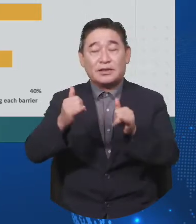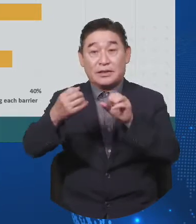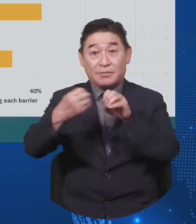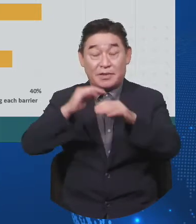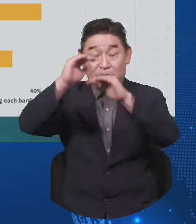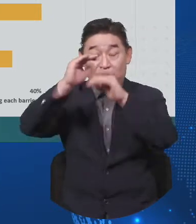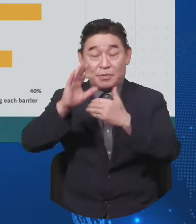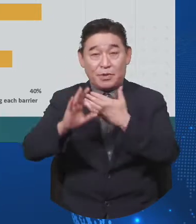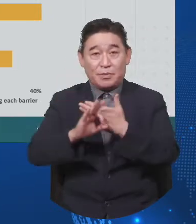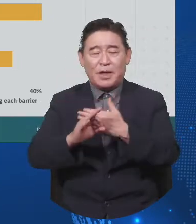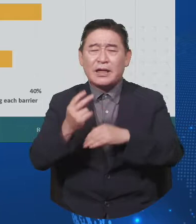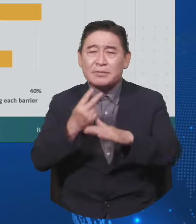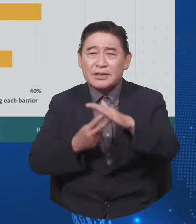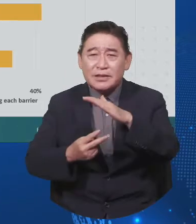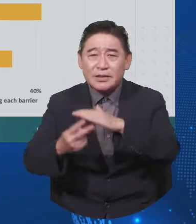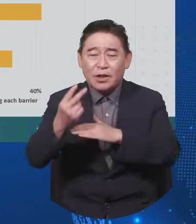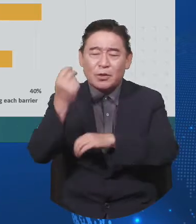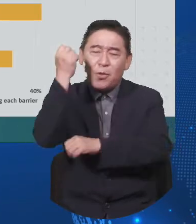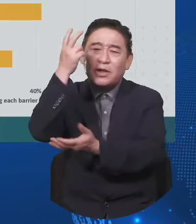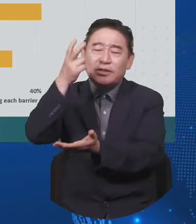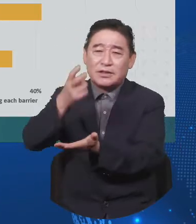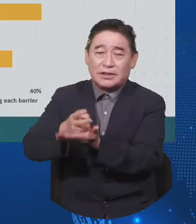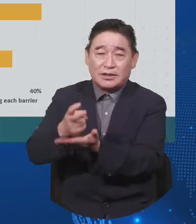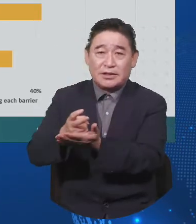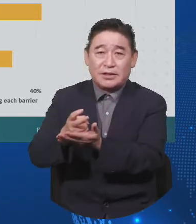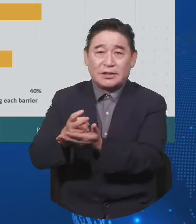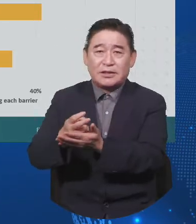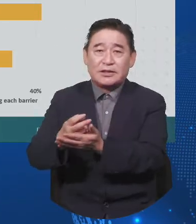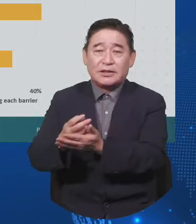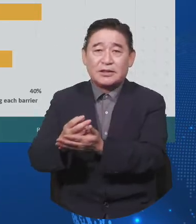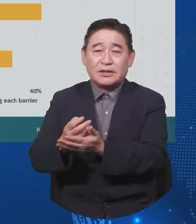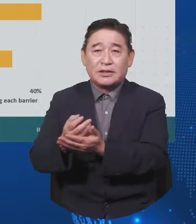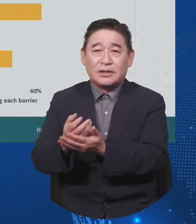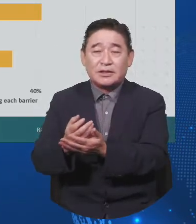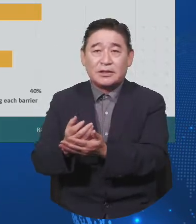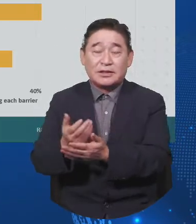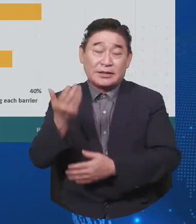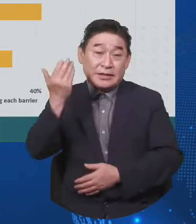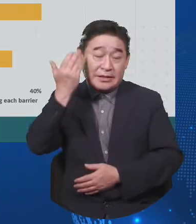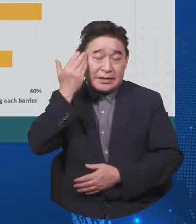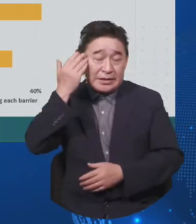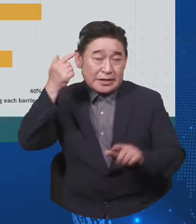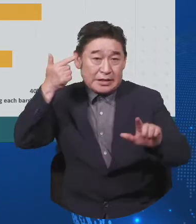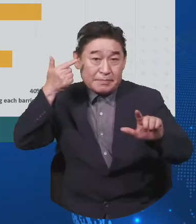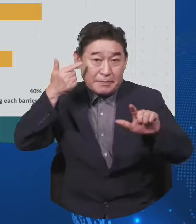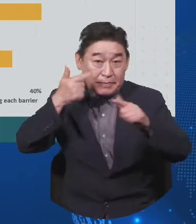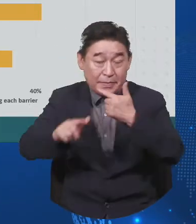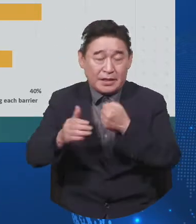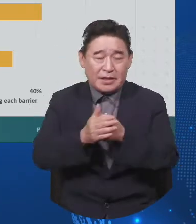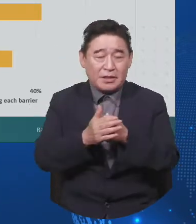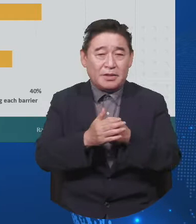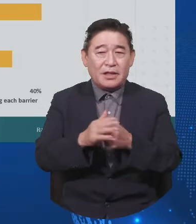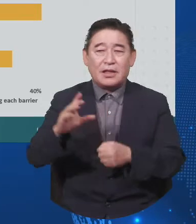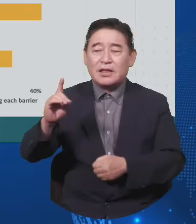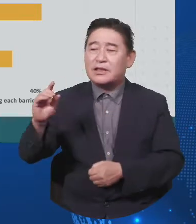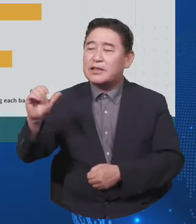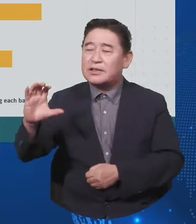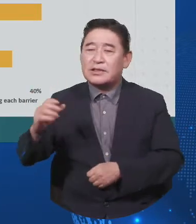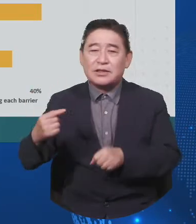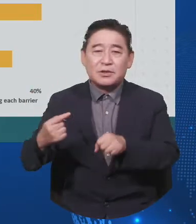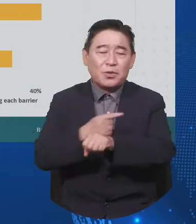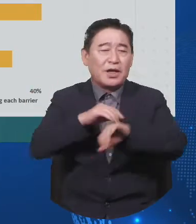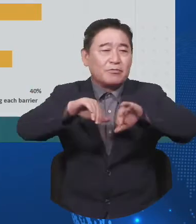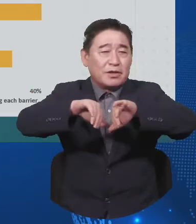visions, principles, and modalities of cooperation across DAC and non-DAC actors. In particular,